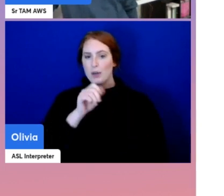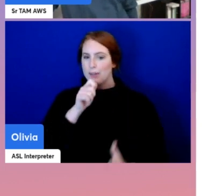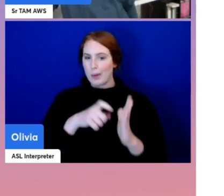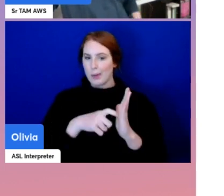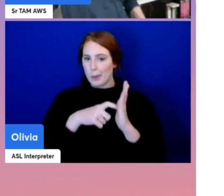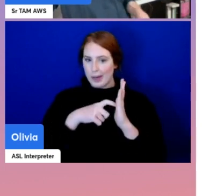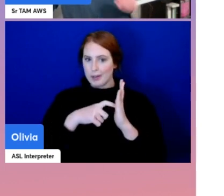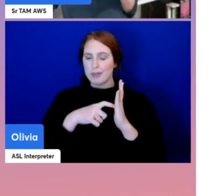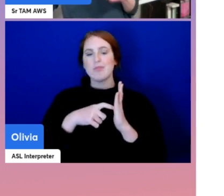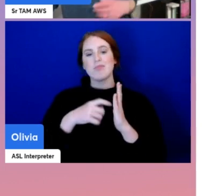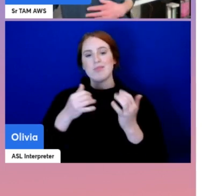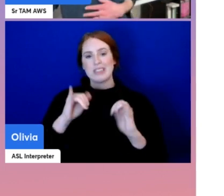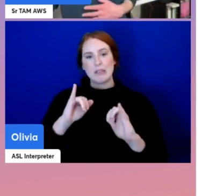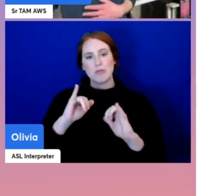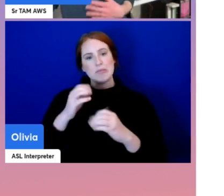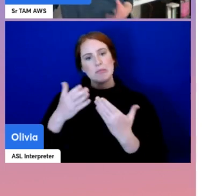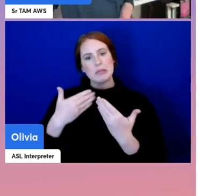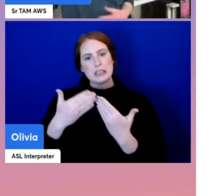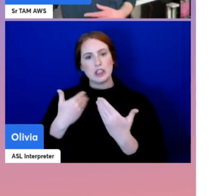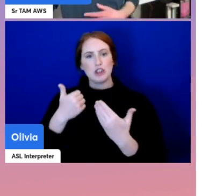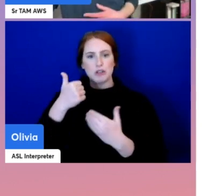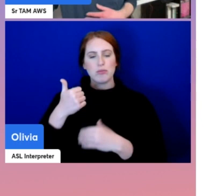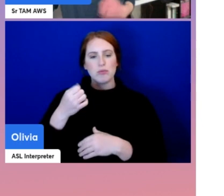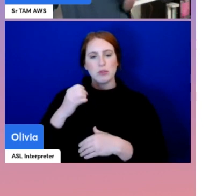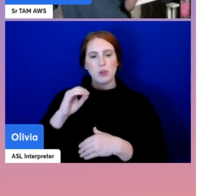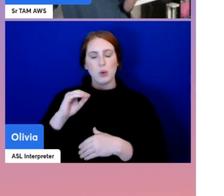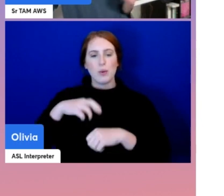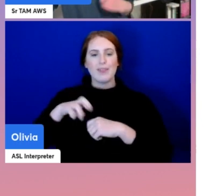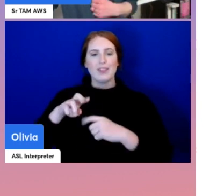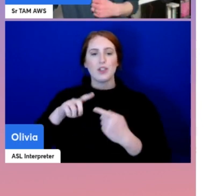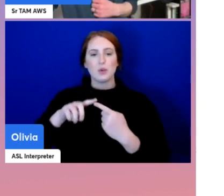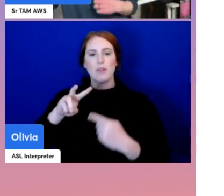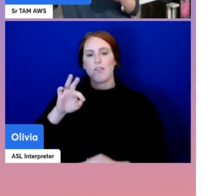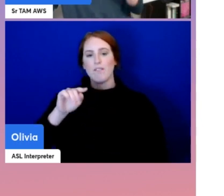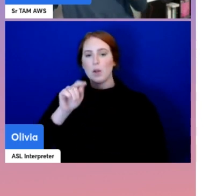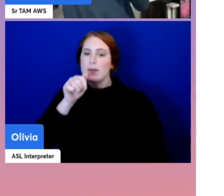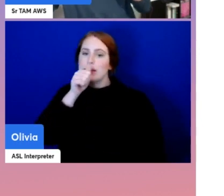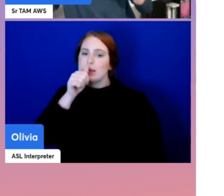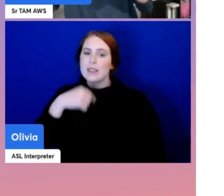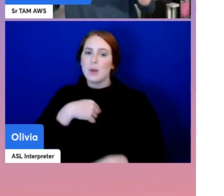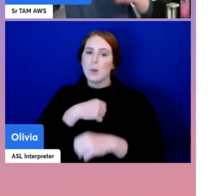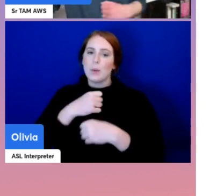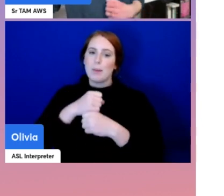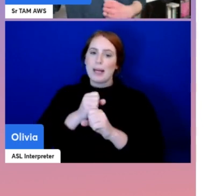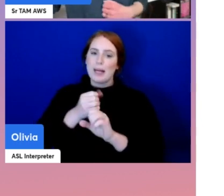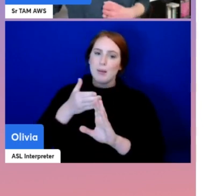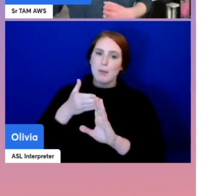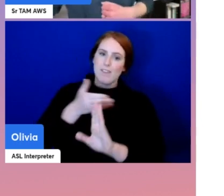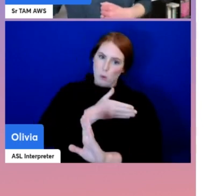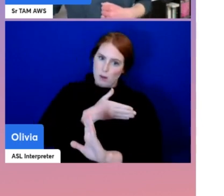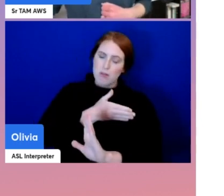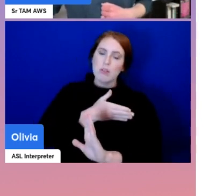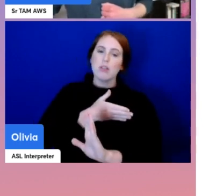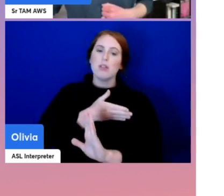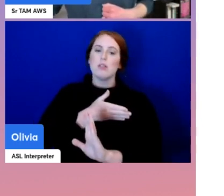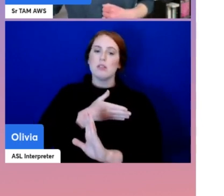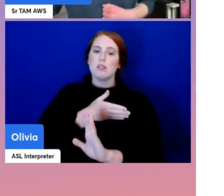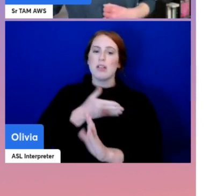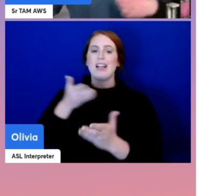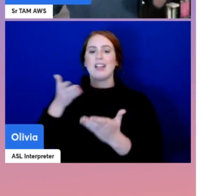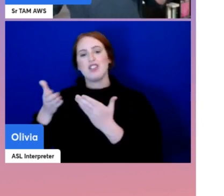convenient. And a reference to our Vault static secret that we created earlier. And there are our service